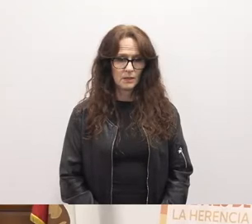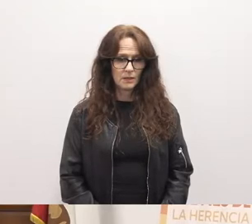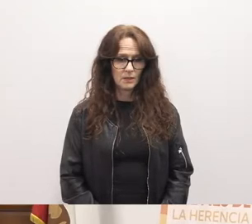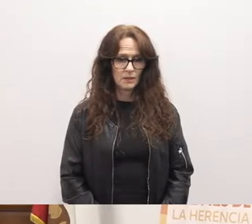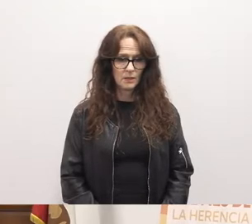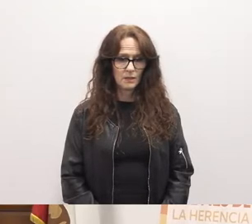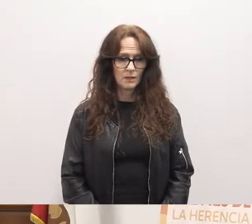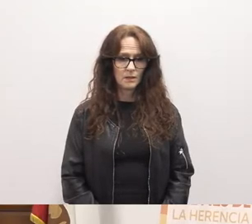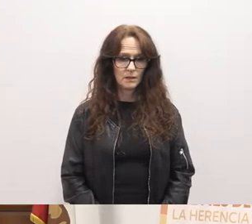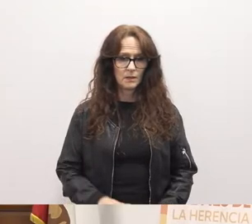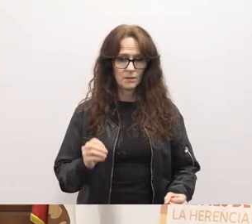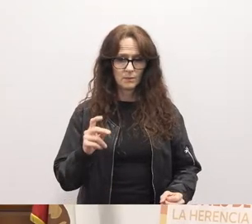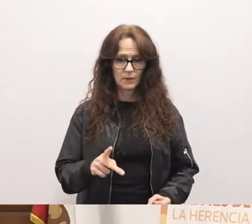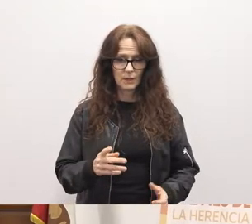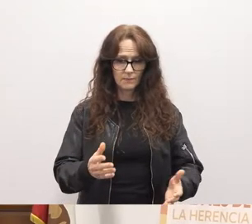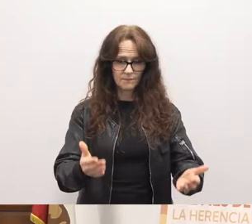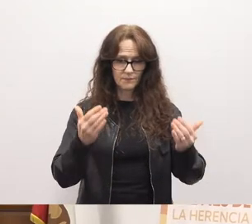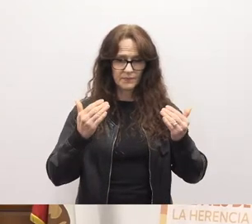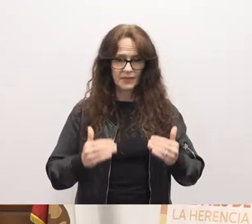Okay.